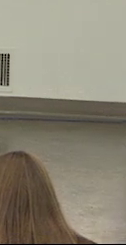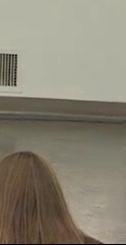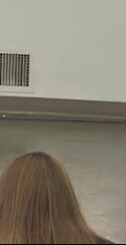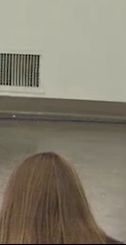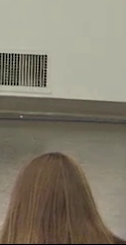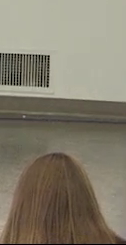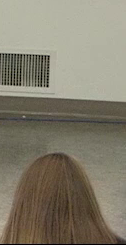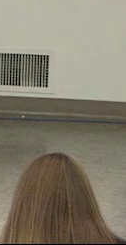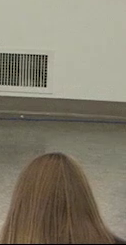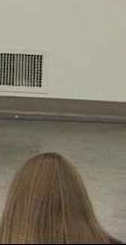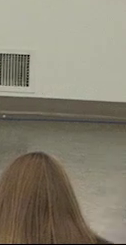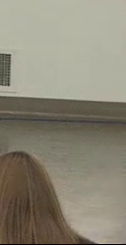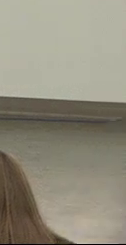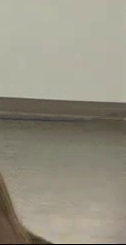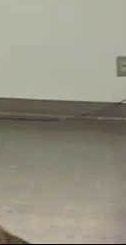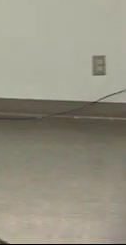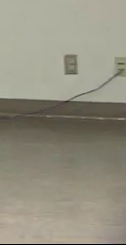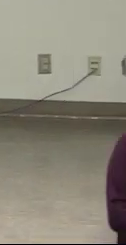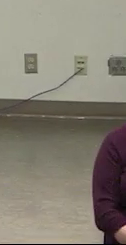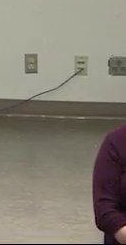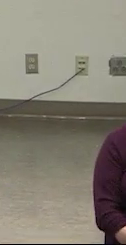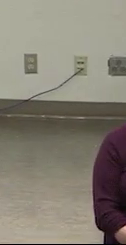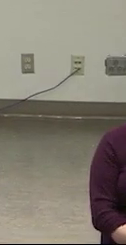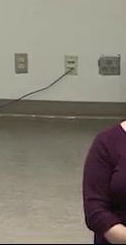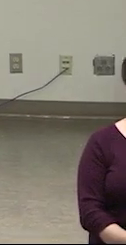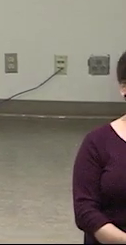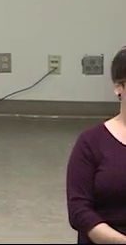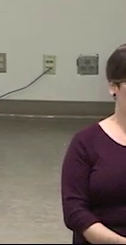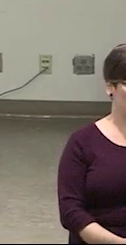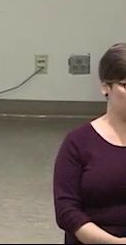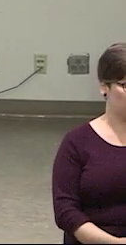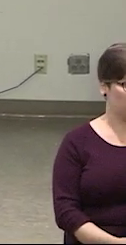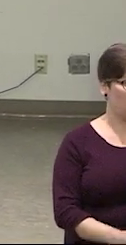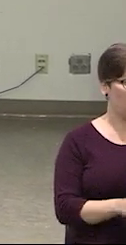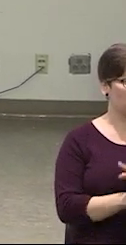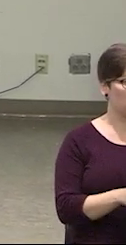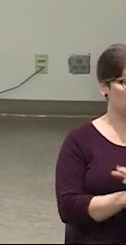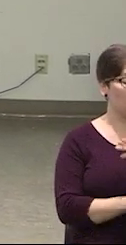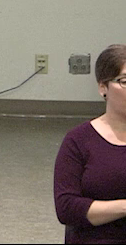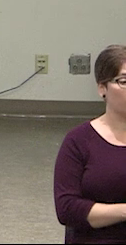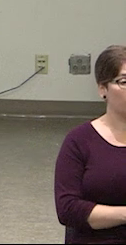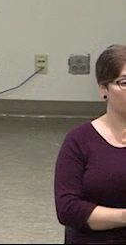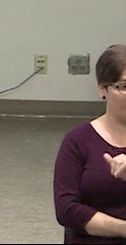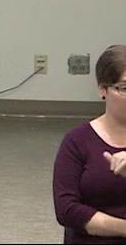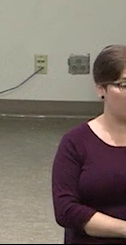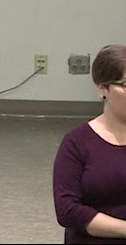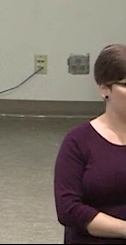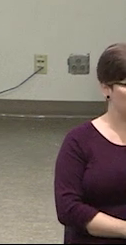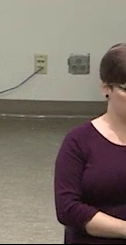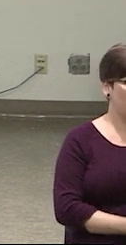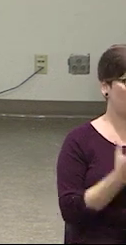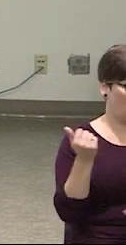So a bit about me. I'm Whitney, as it was said. I use both they and she pronouns. This blue house